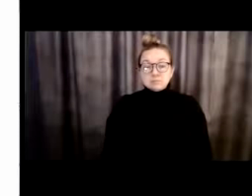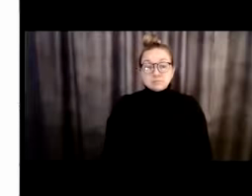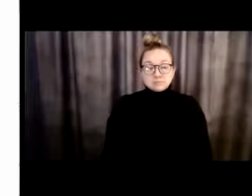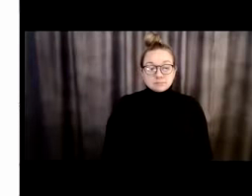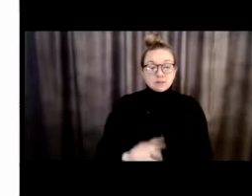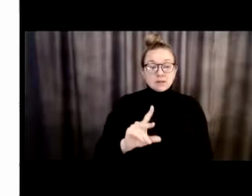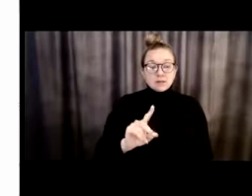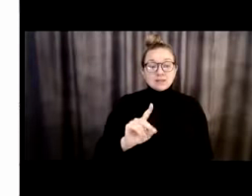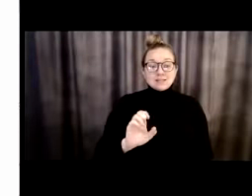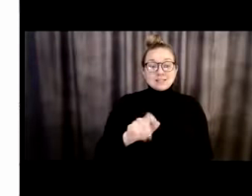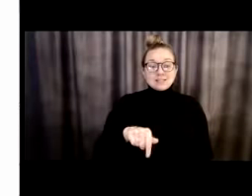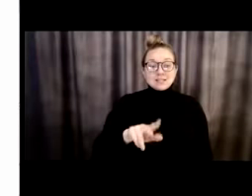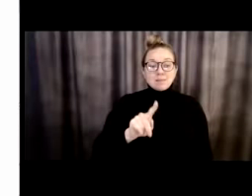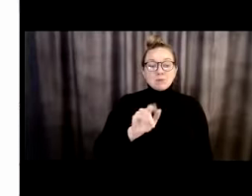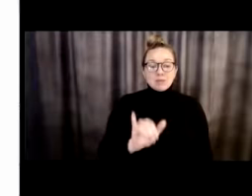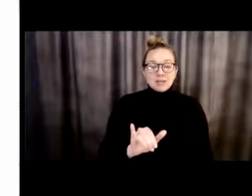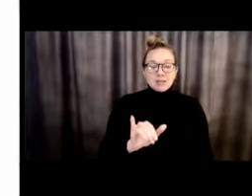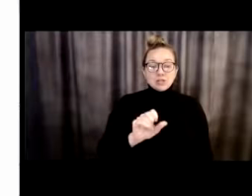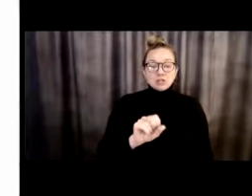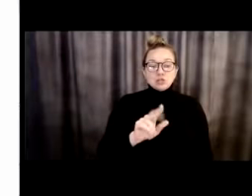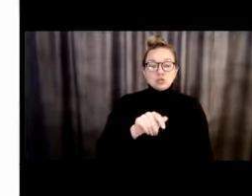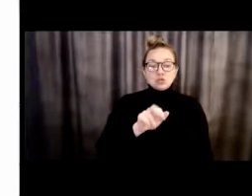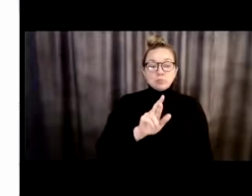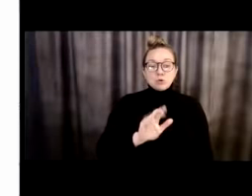of Teaching and Learning. I love how specific that is.